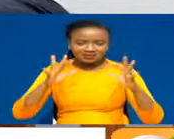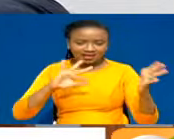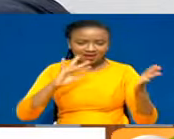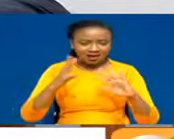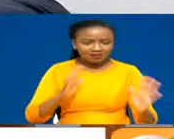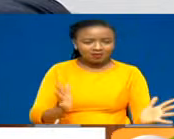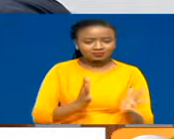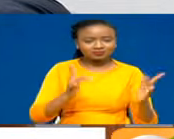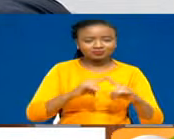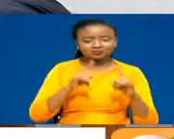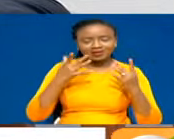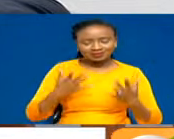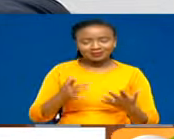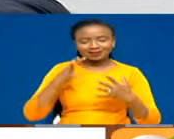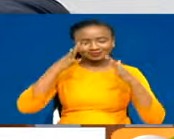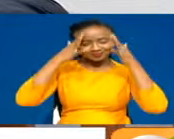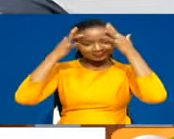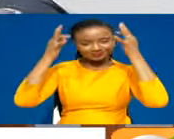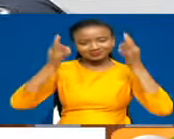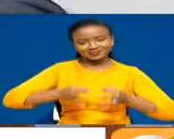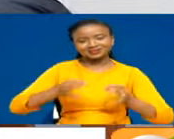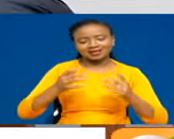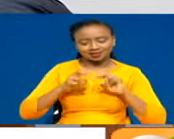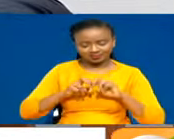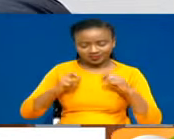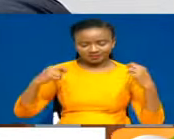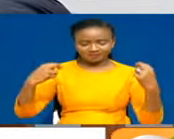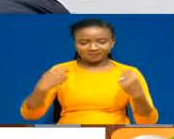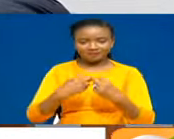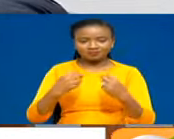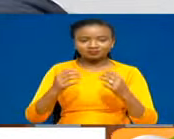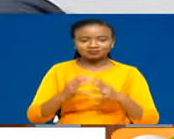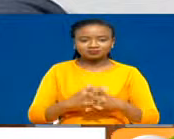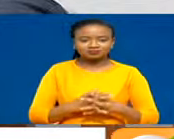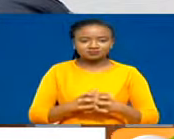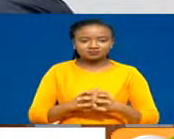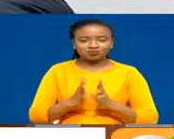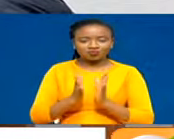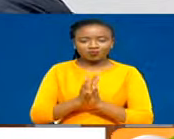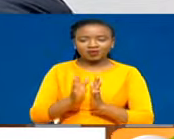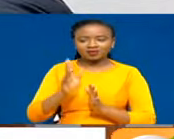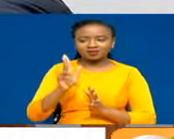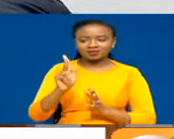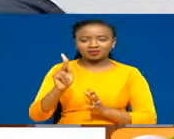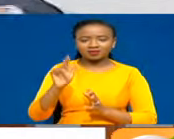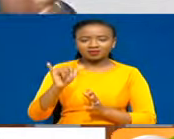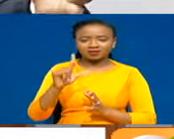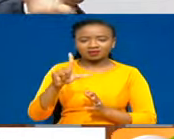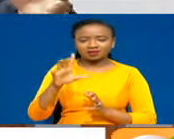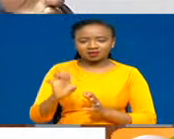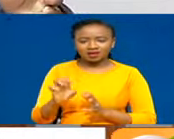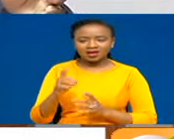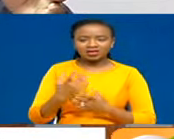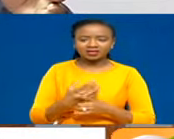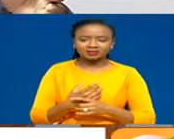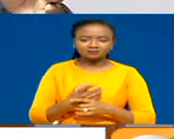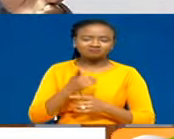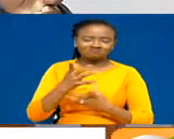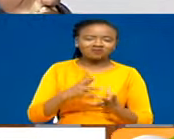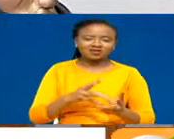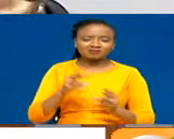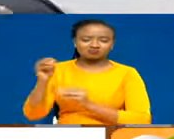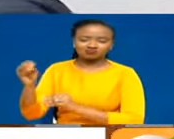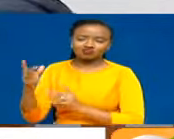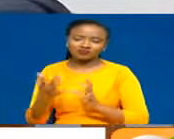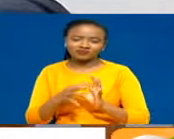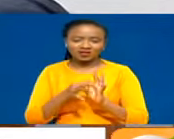was a decision that we sat down with Kyle Lowry, and he was good, you know, with it. He's legendary, you know,